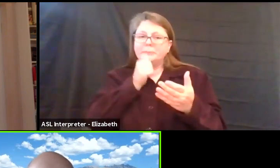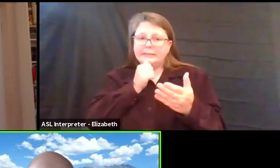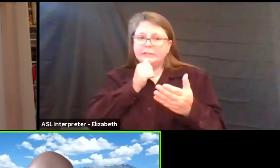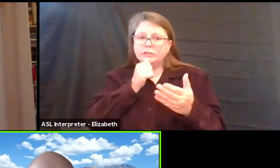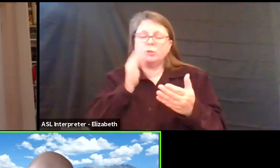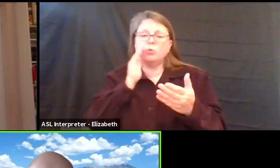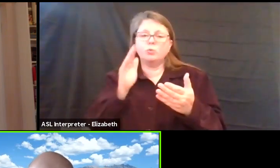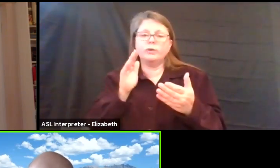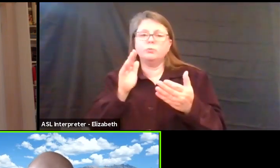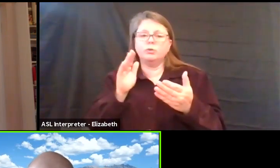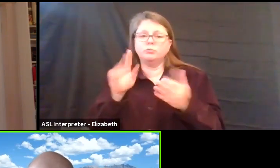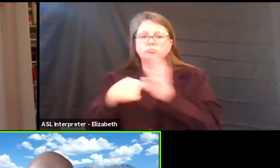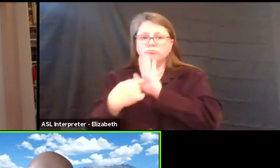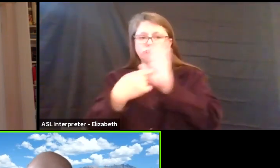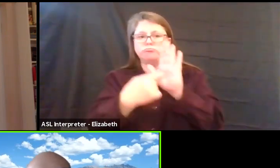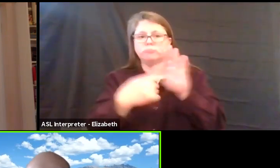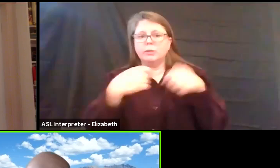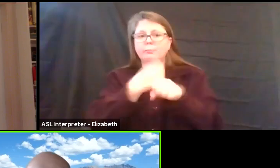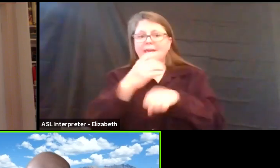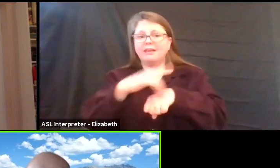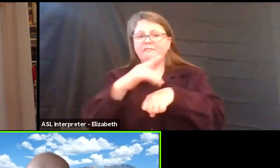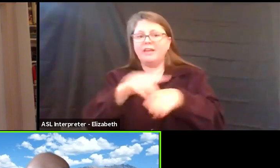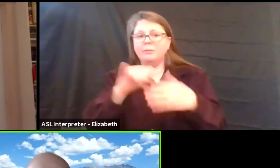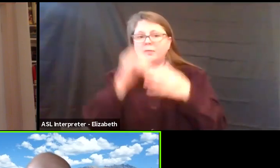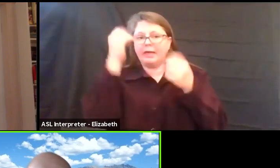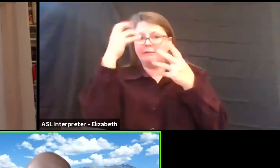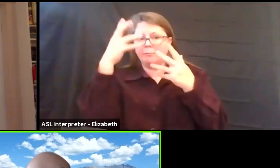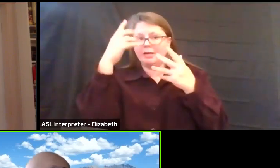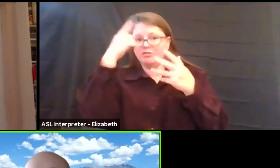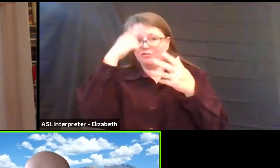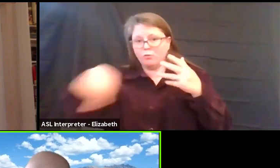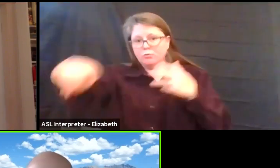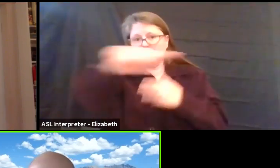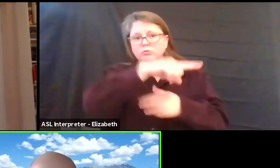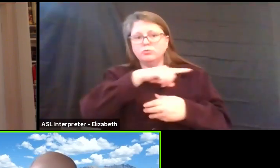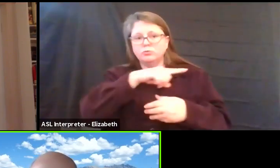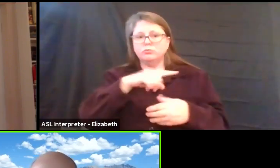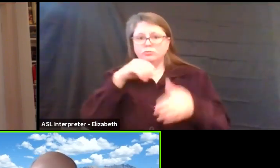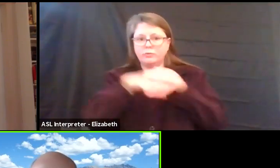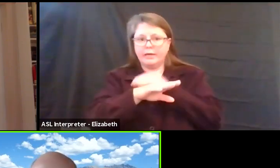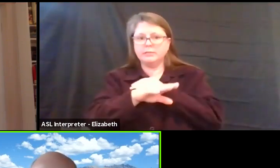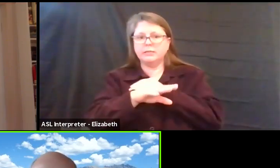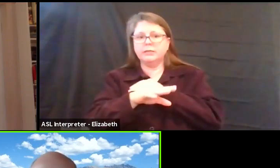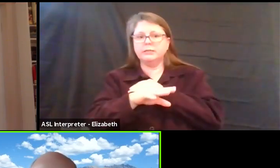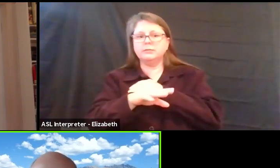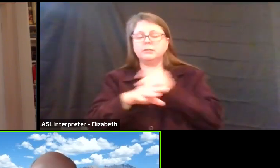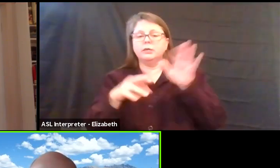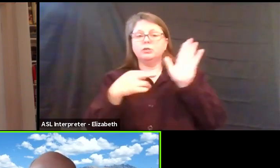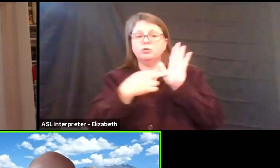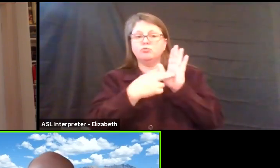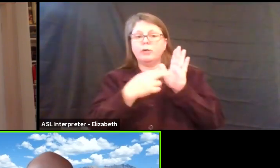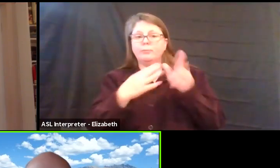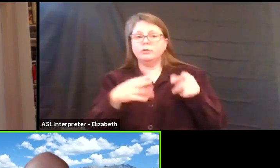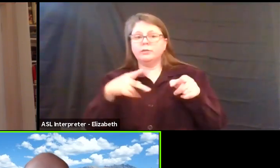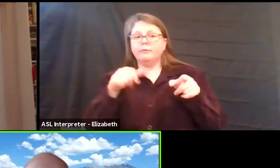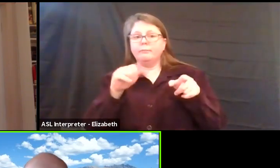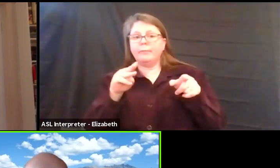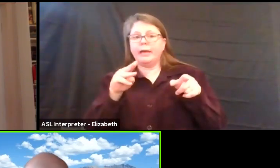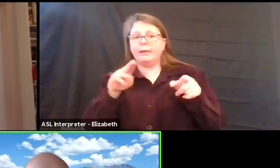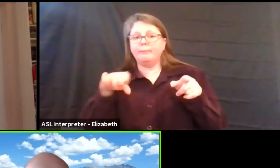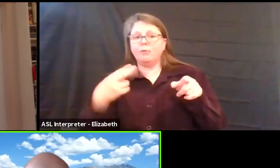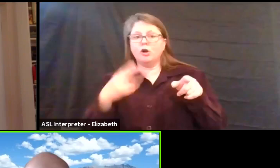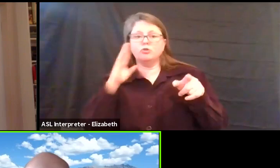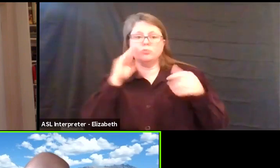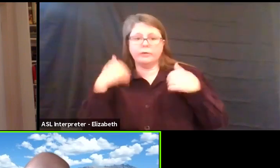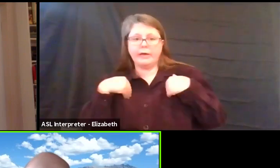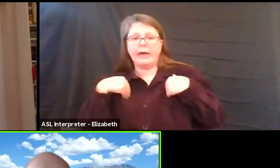Representative Marsh to help direct people to those resources as they become available. So